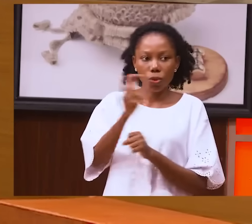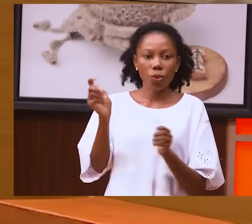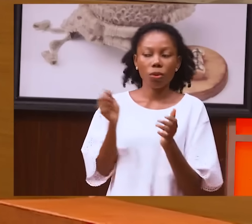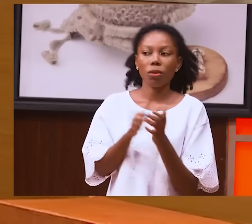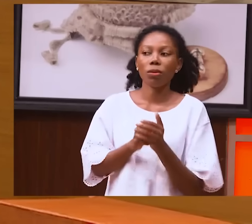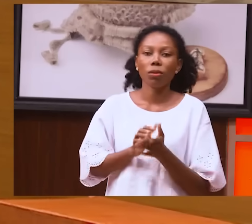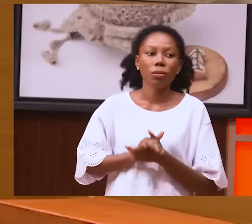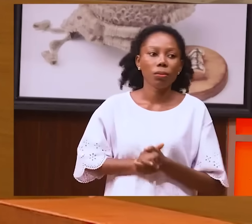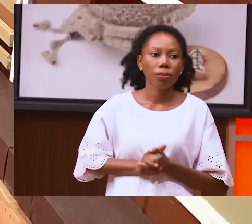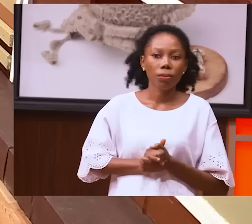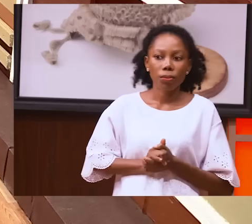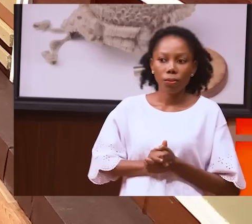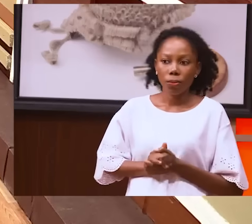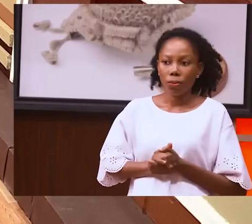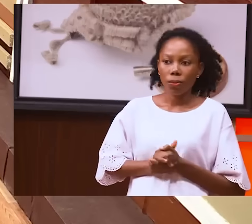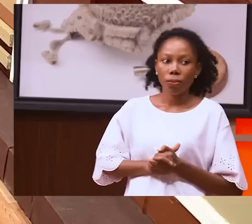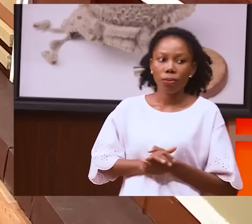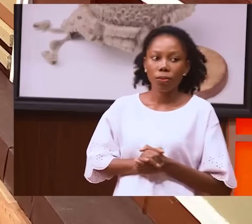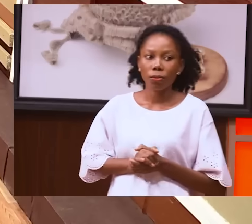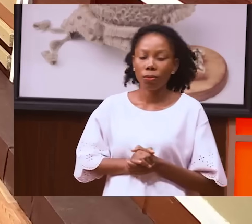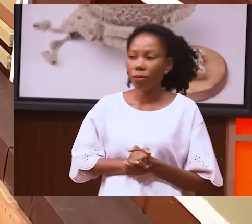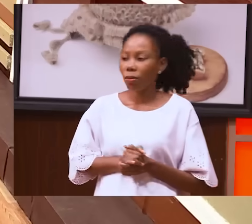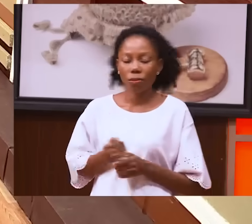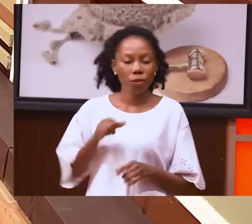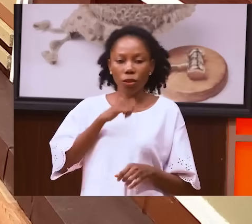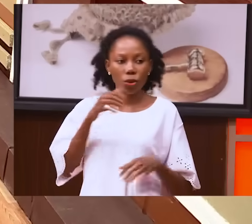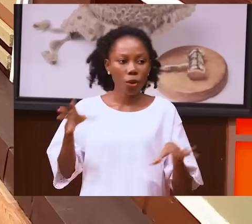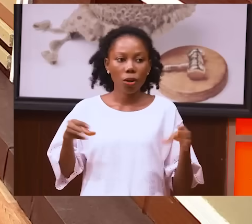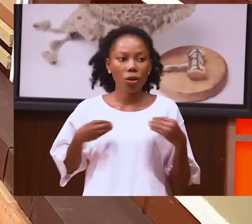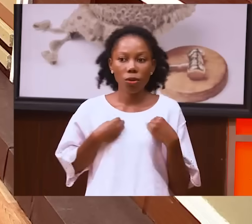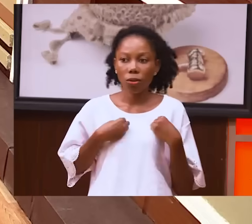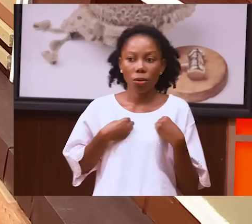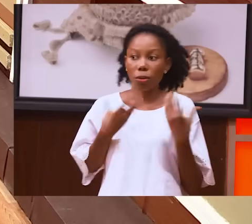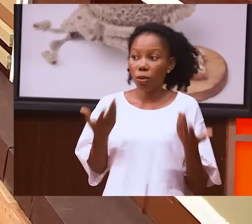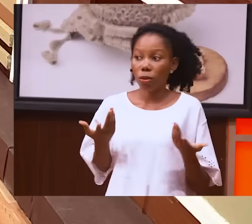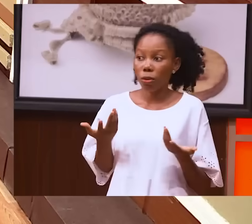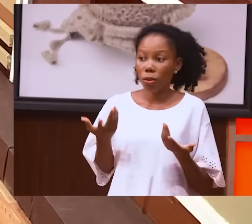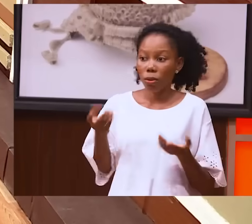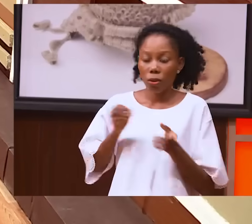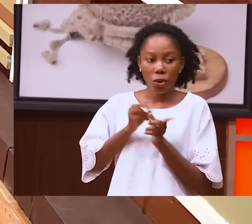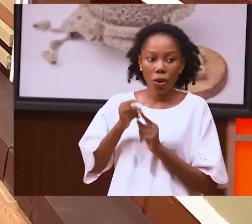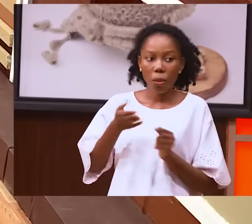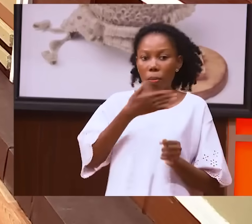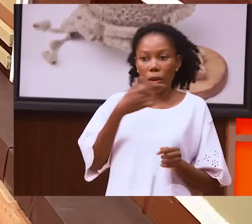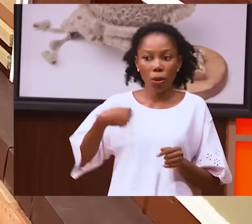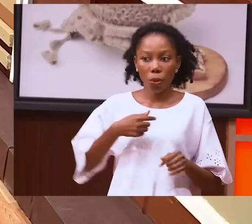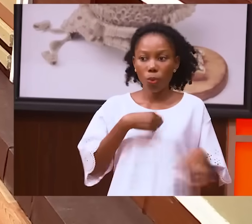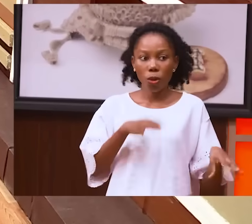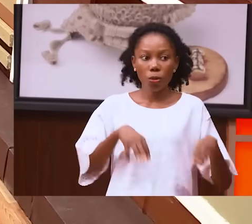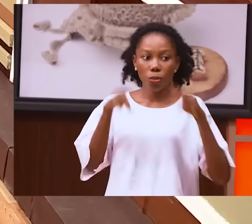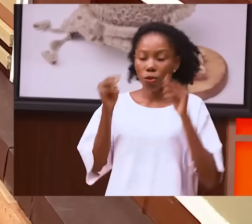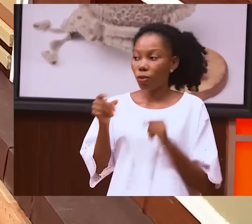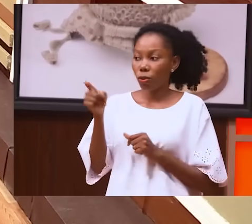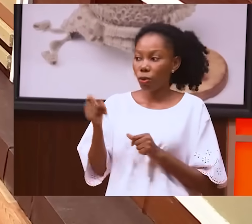next week, I'll drop 100,000. It's not acceptable. So do we go for eviction? So we do the eviction